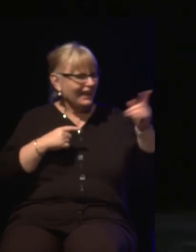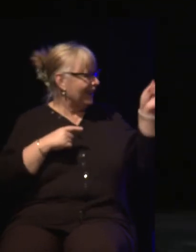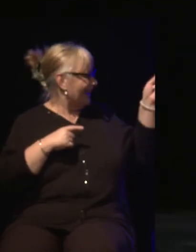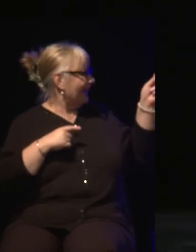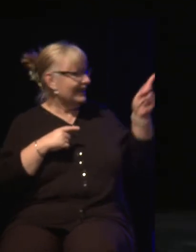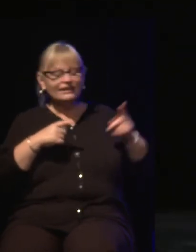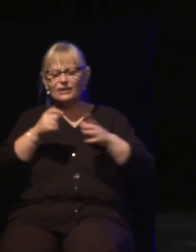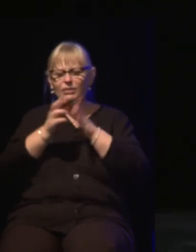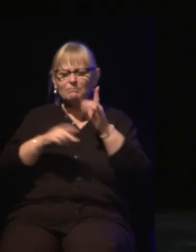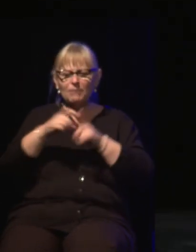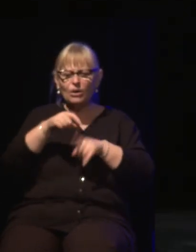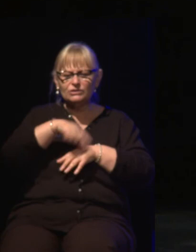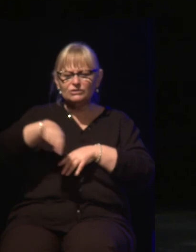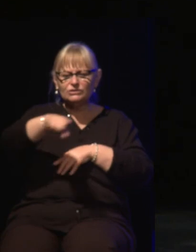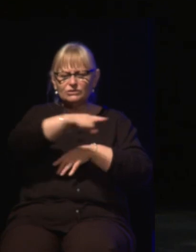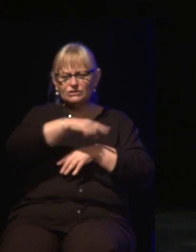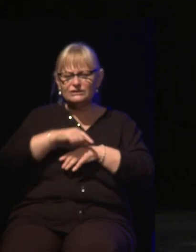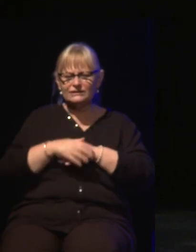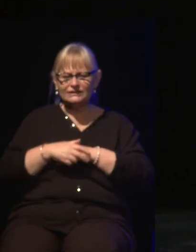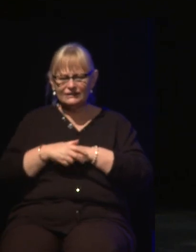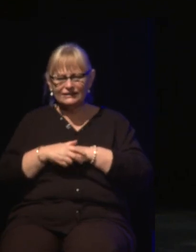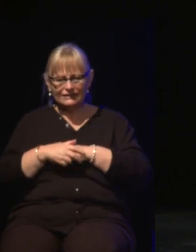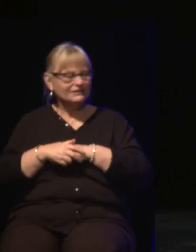itself. So that's probably threatened.